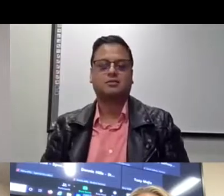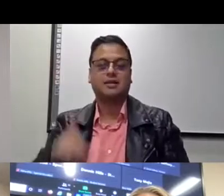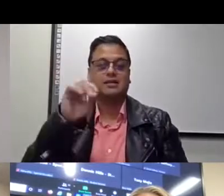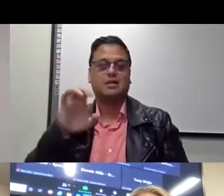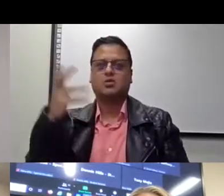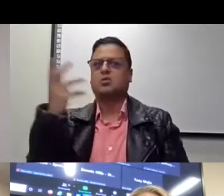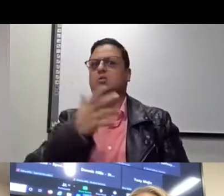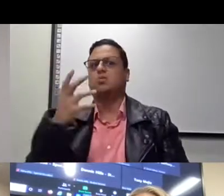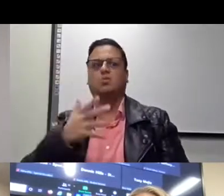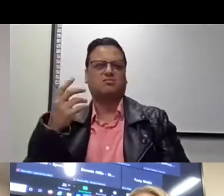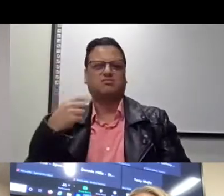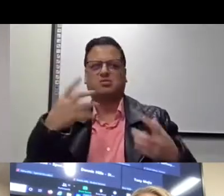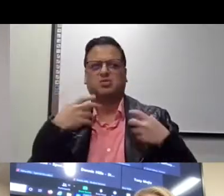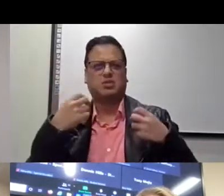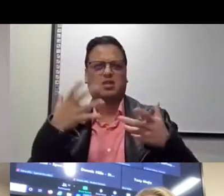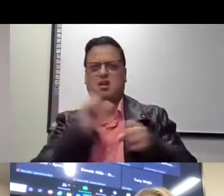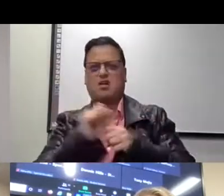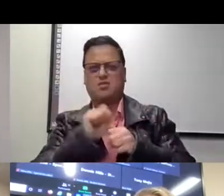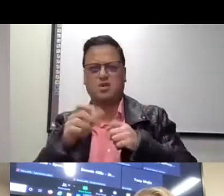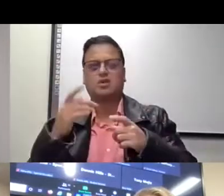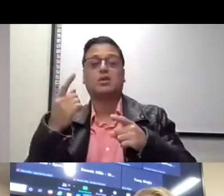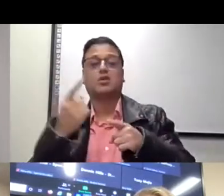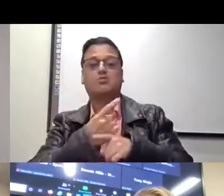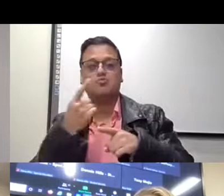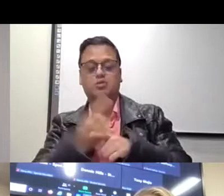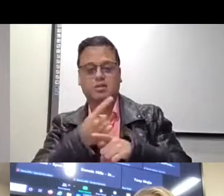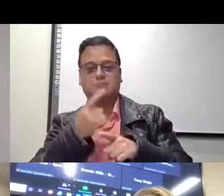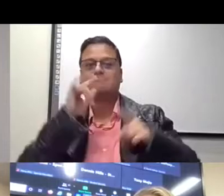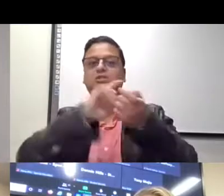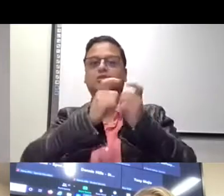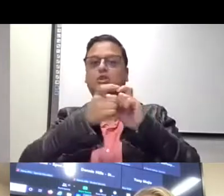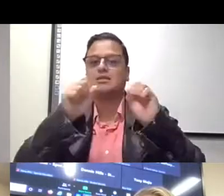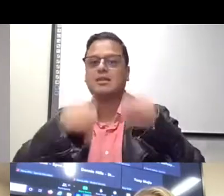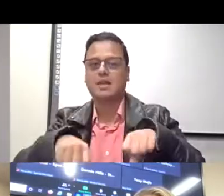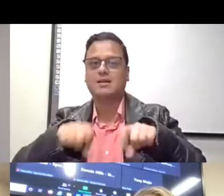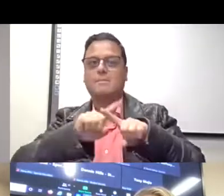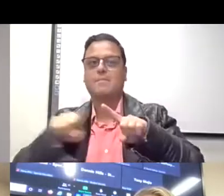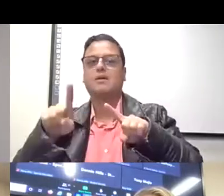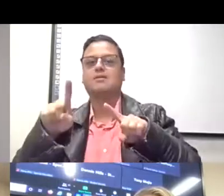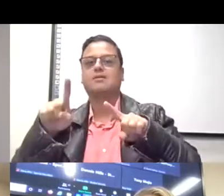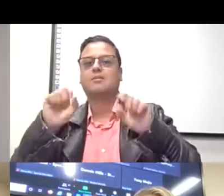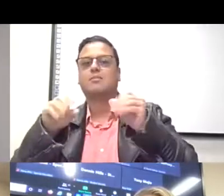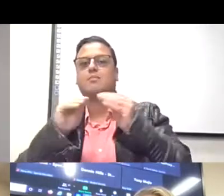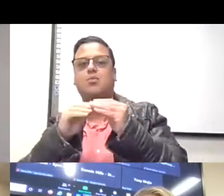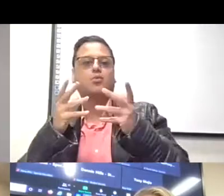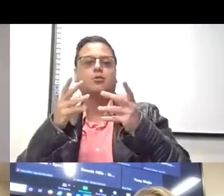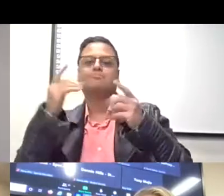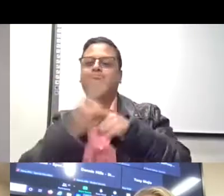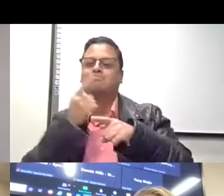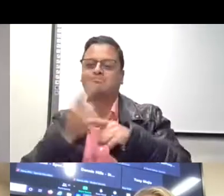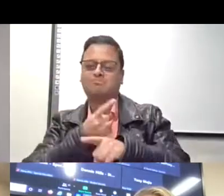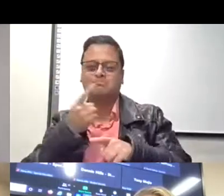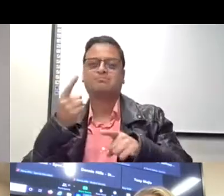heavy. Normally, I mean, usually, and this can change, but it tended to be more ceremonial. We usually have